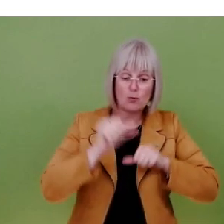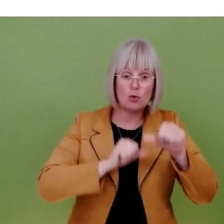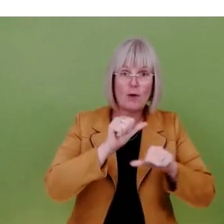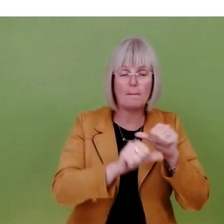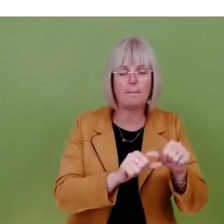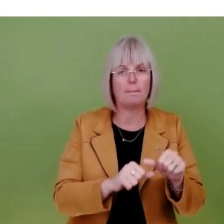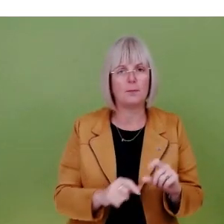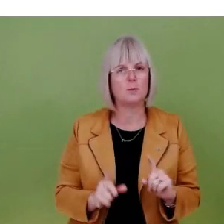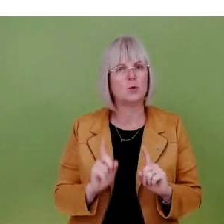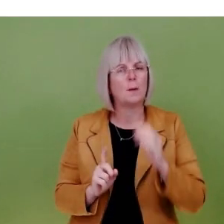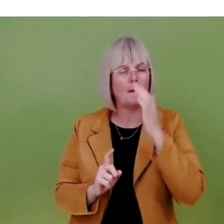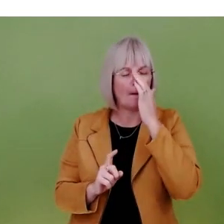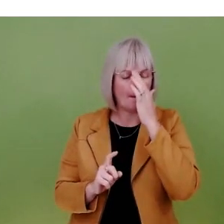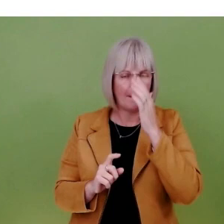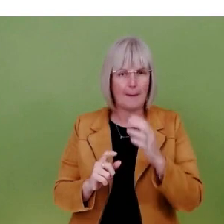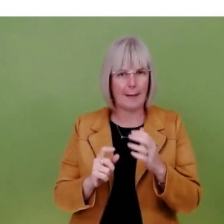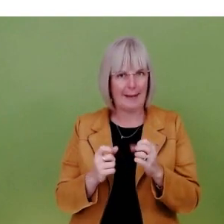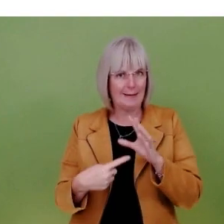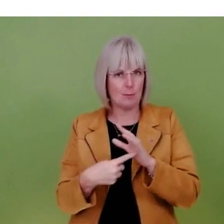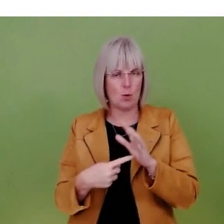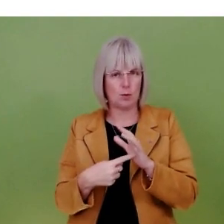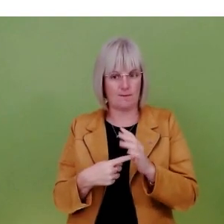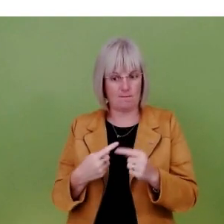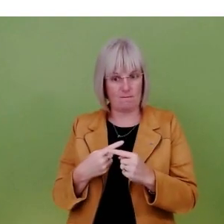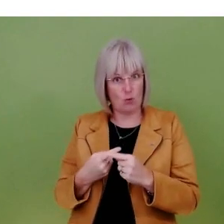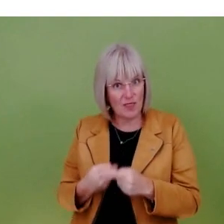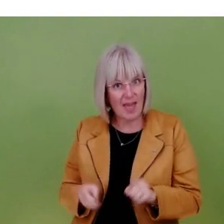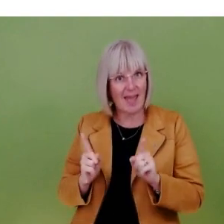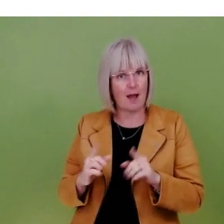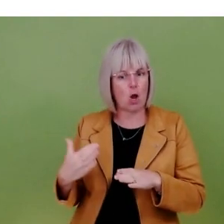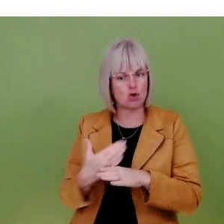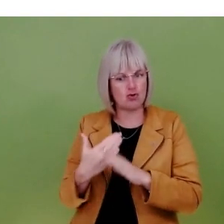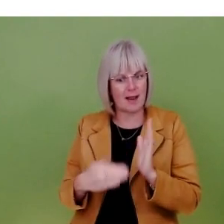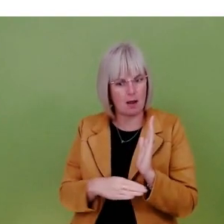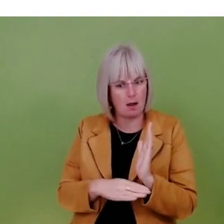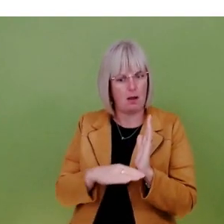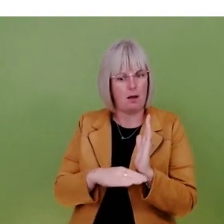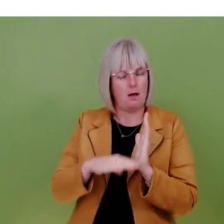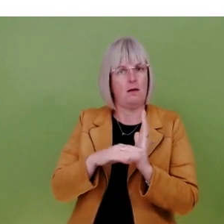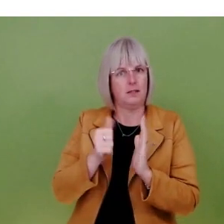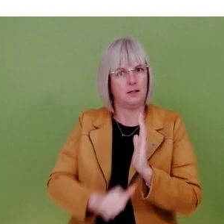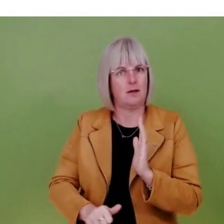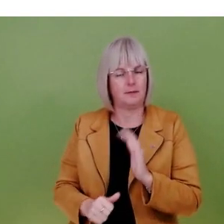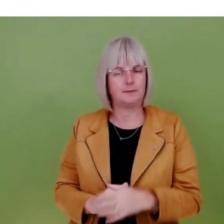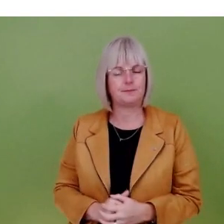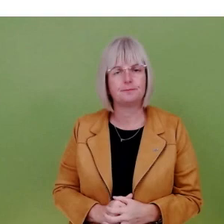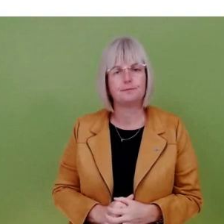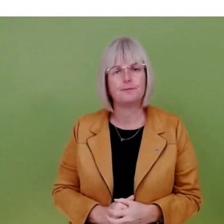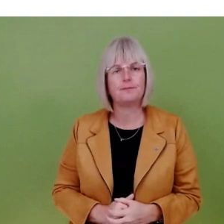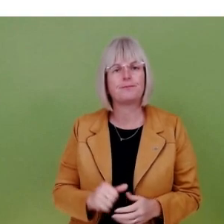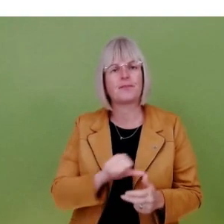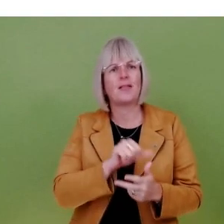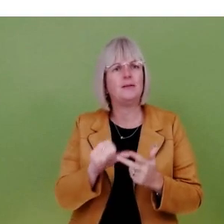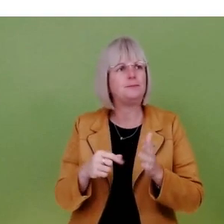on their own step ladder in their career. Then moving on to Tansy, who talked about allyship and also